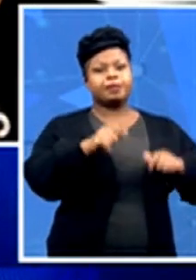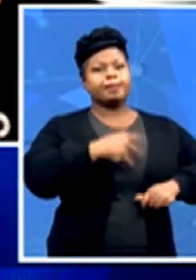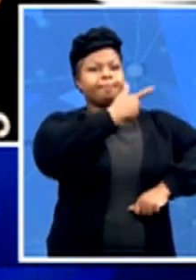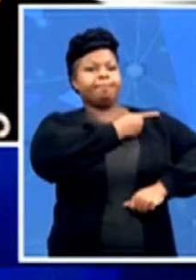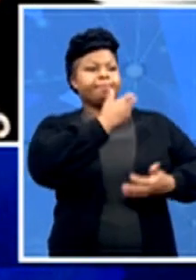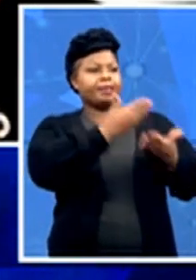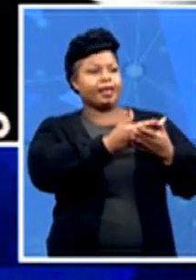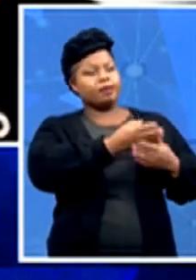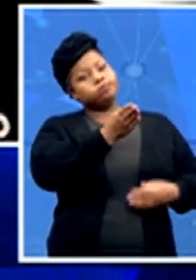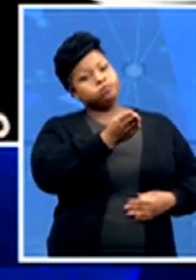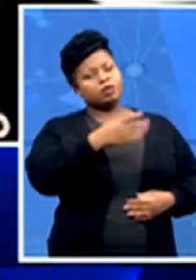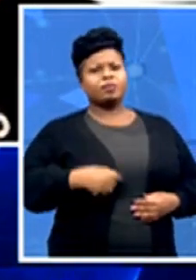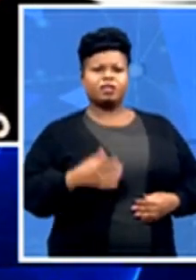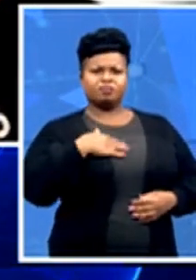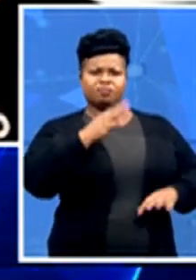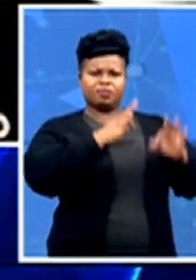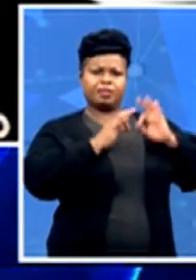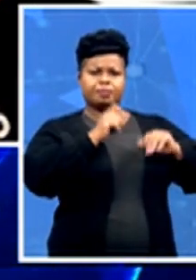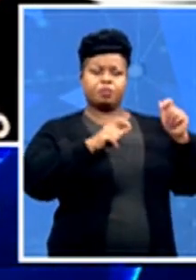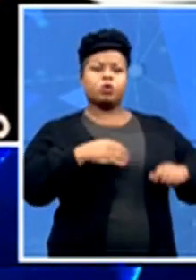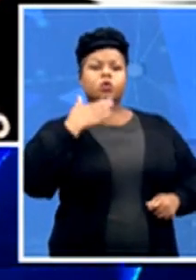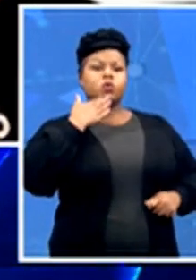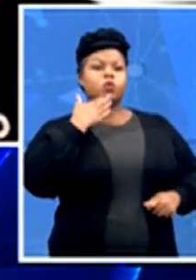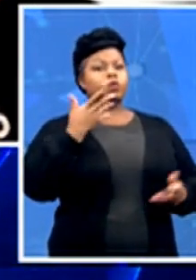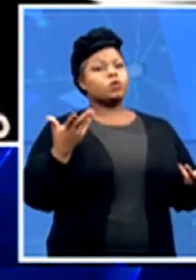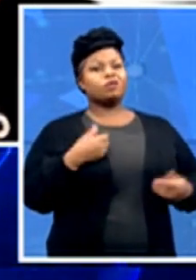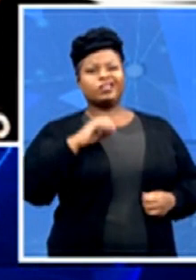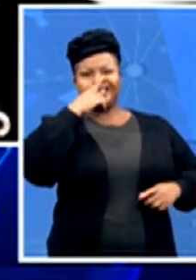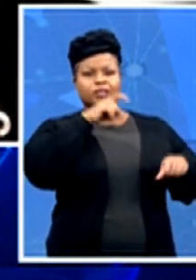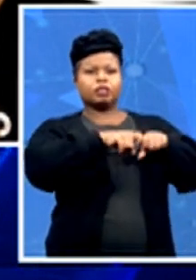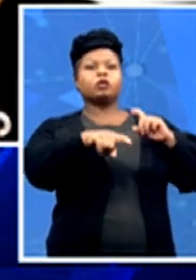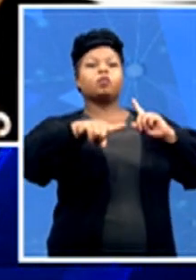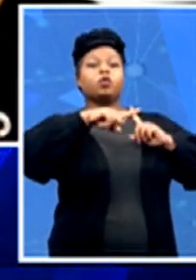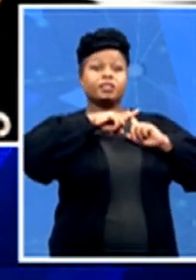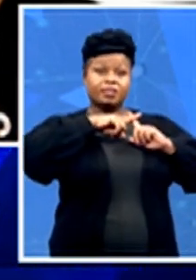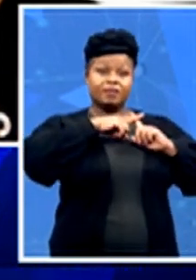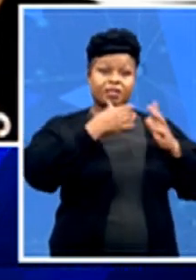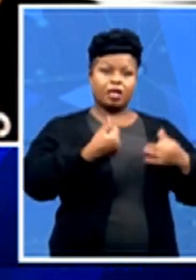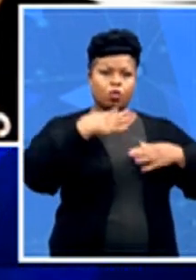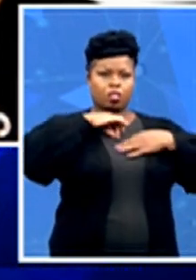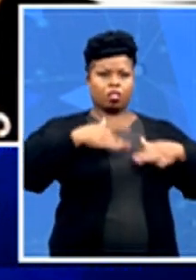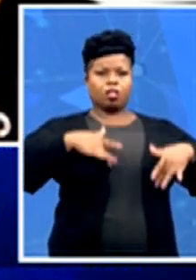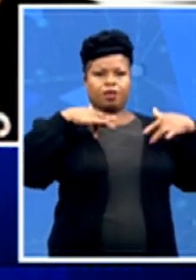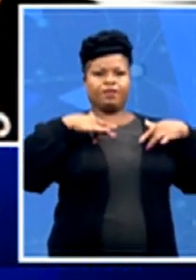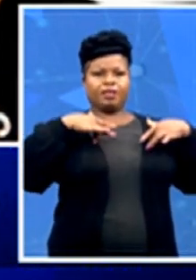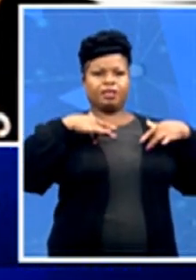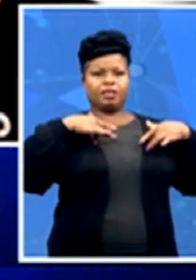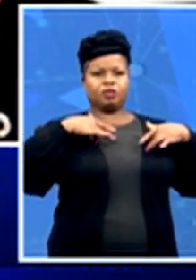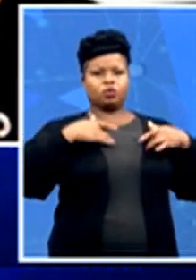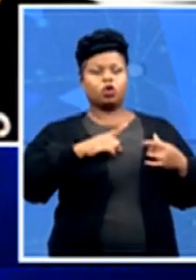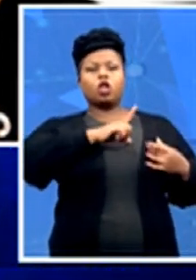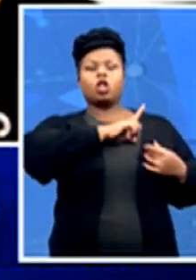who've already tested positive and are now living with what has come to be called long COVID.